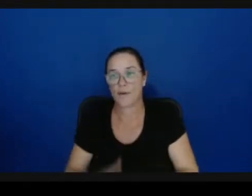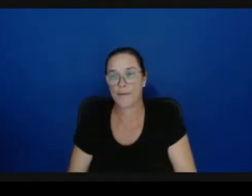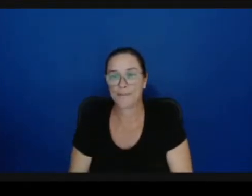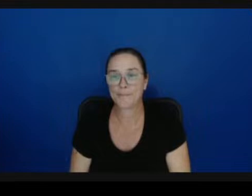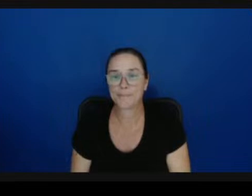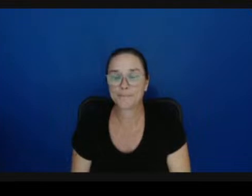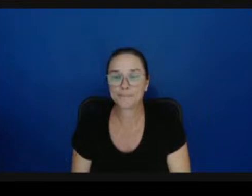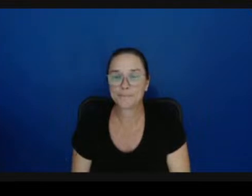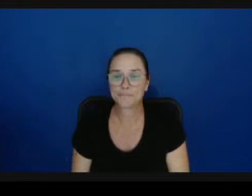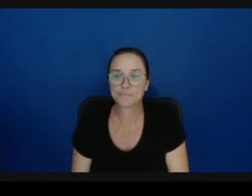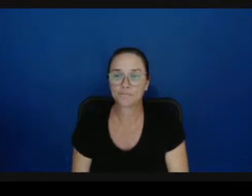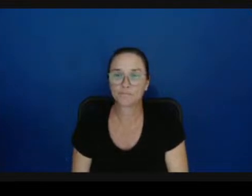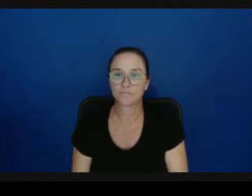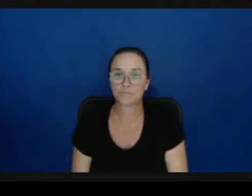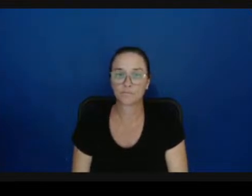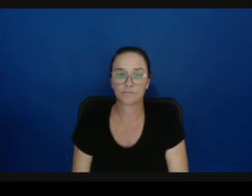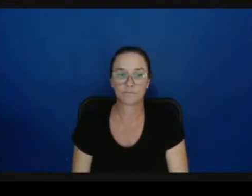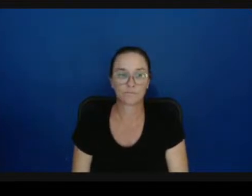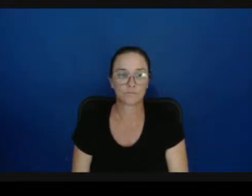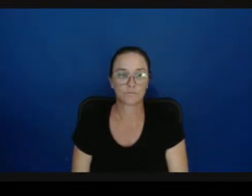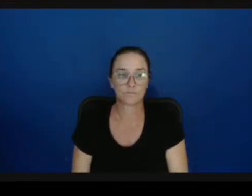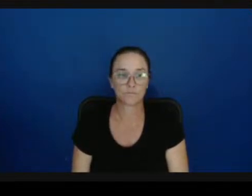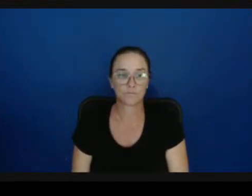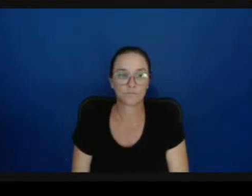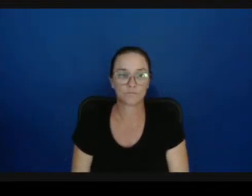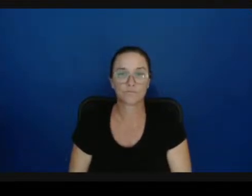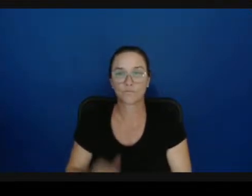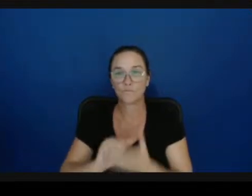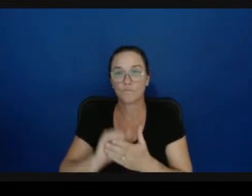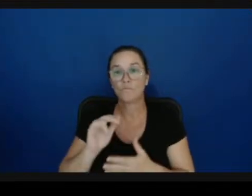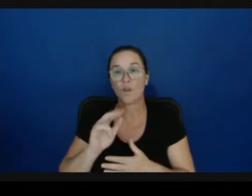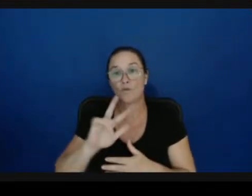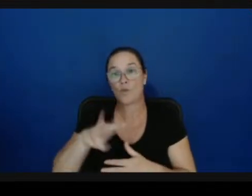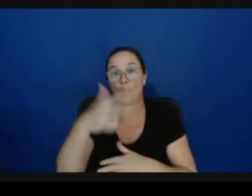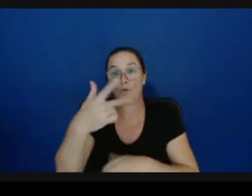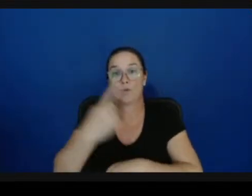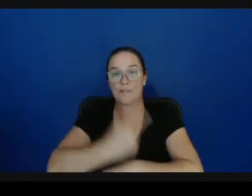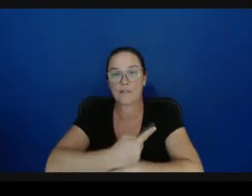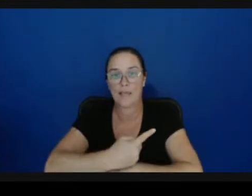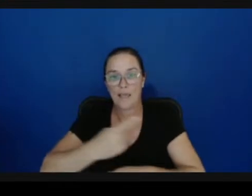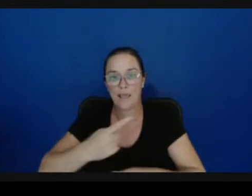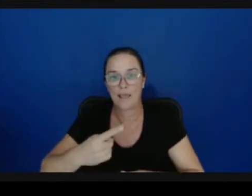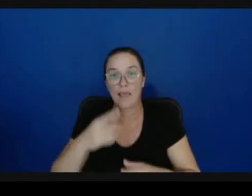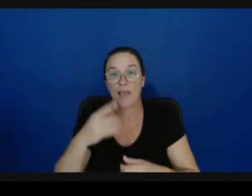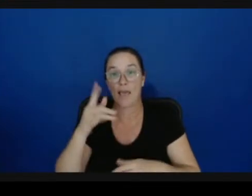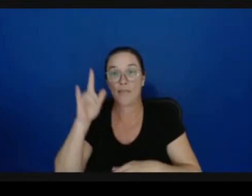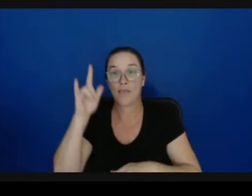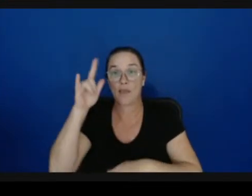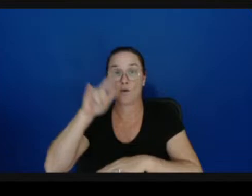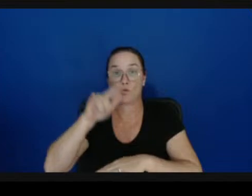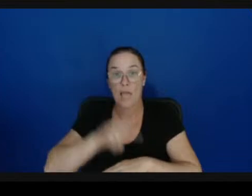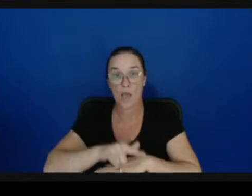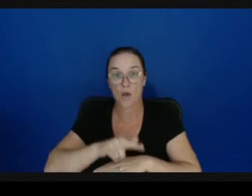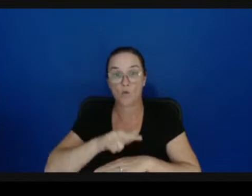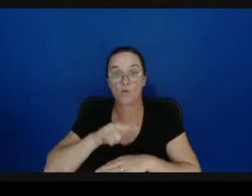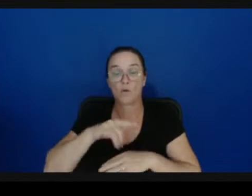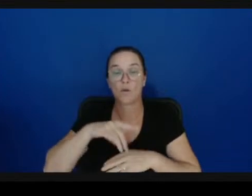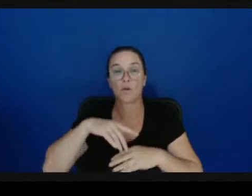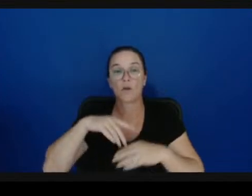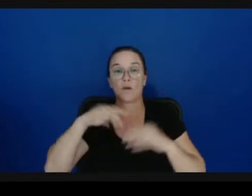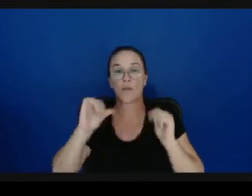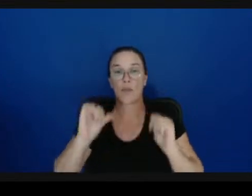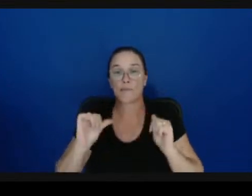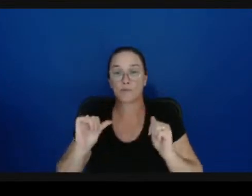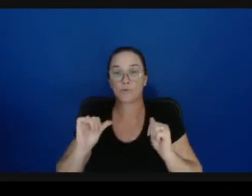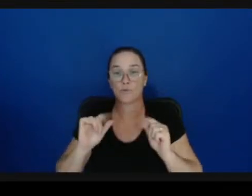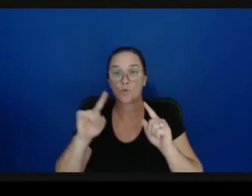down. So that's the third day, and actually they land this day and are able to